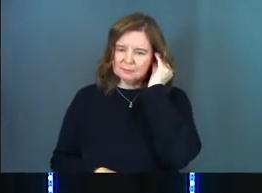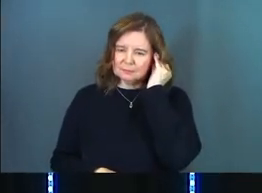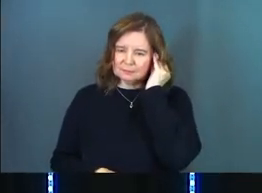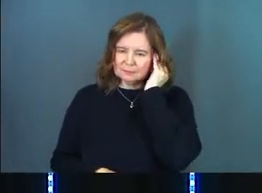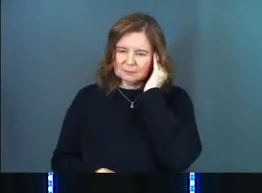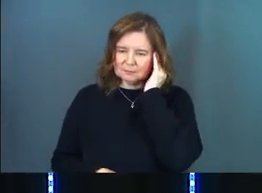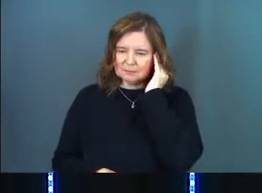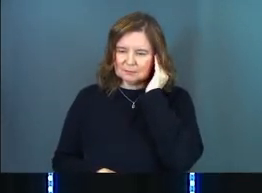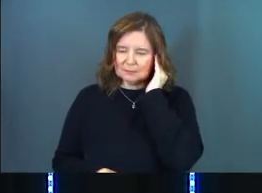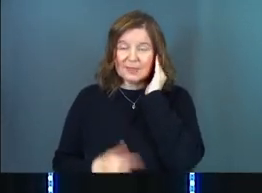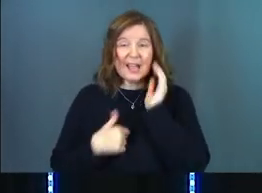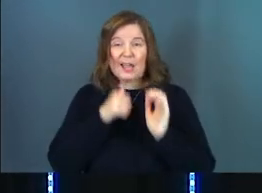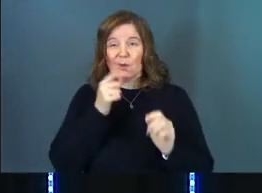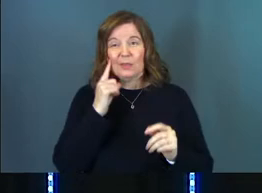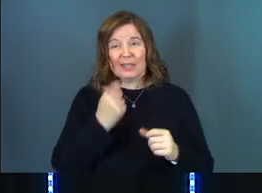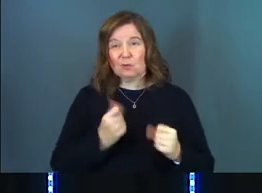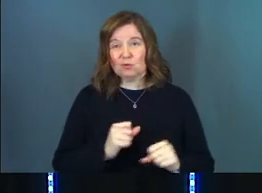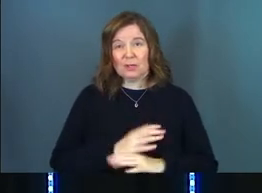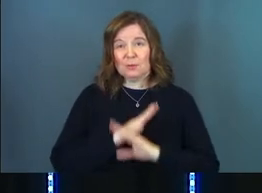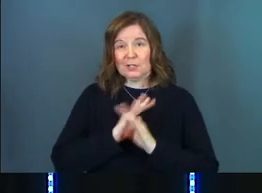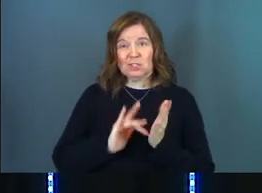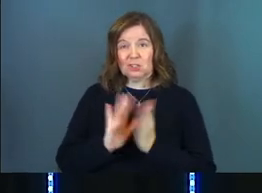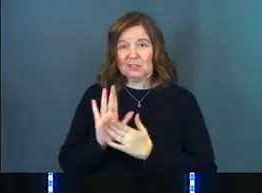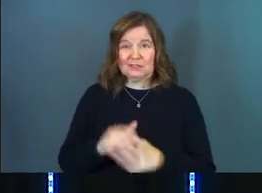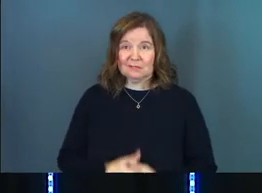I don't think Peter was trying to protect Jesus.